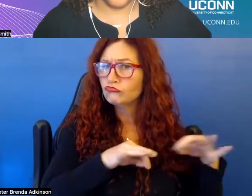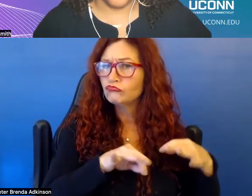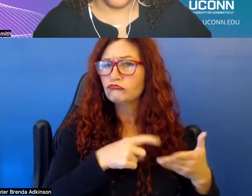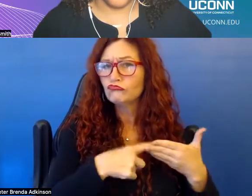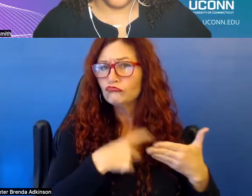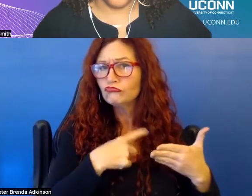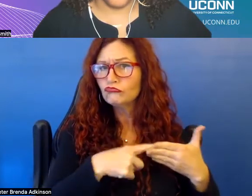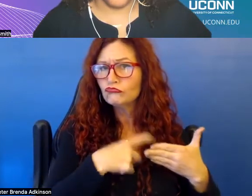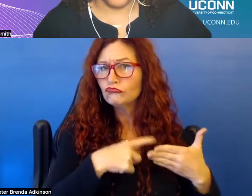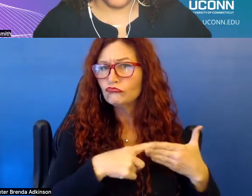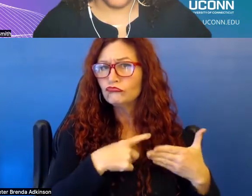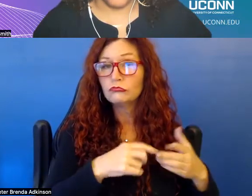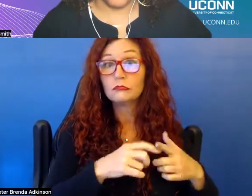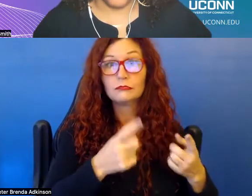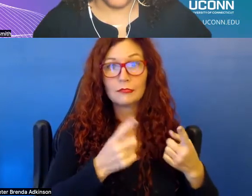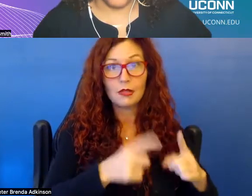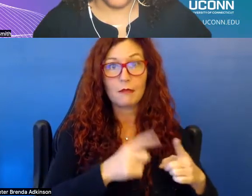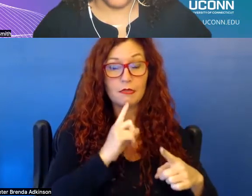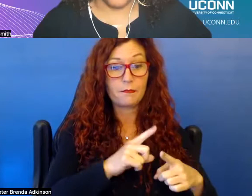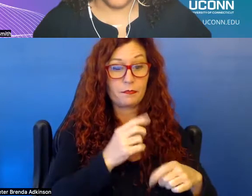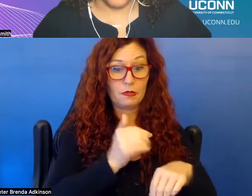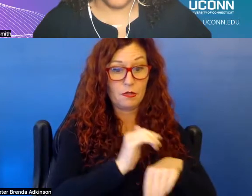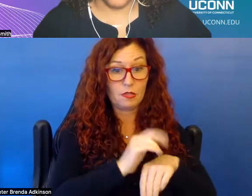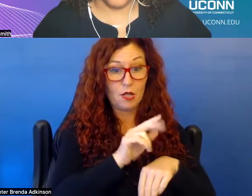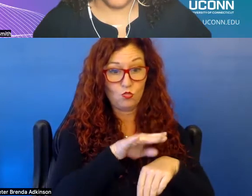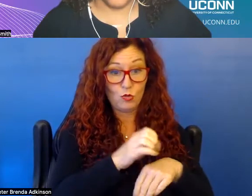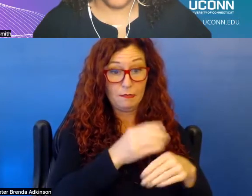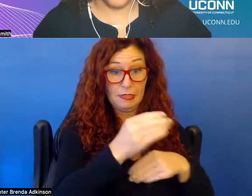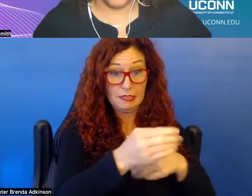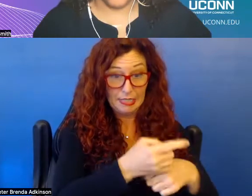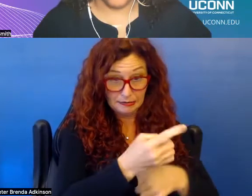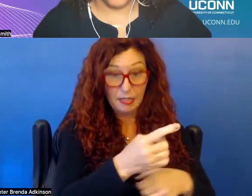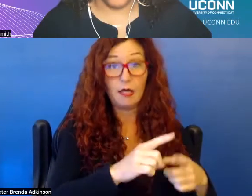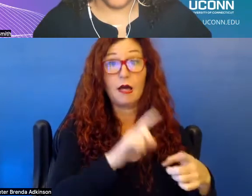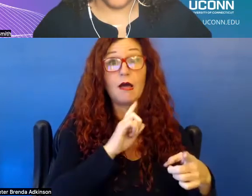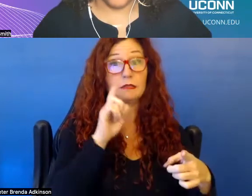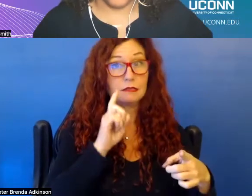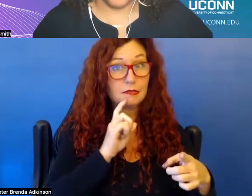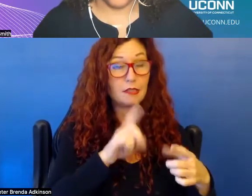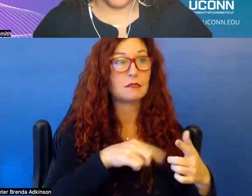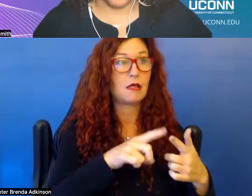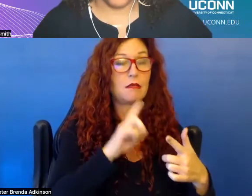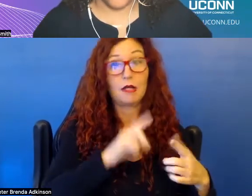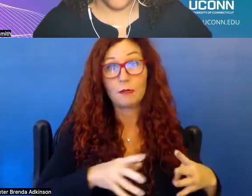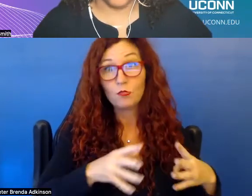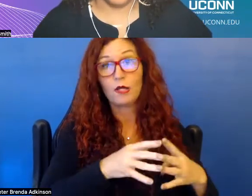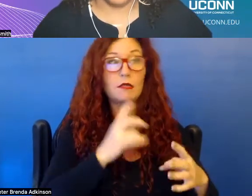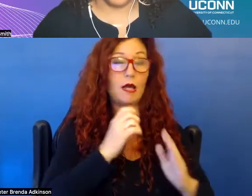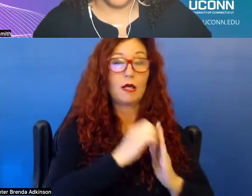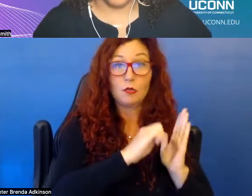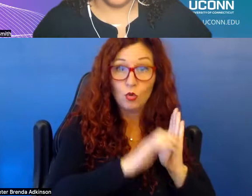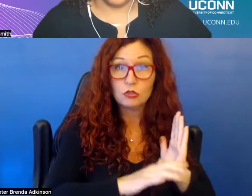after the rape. And then I became pregnant and had a safe and legal abortion. So there are all these things, so that I would only tell parts, because I